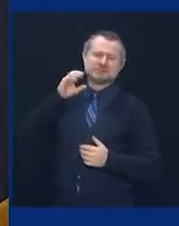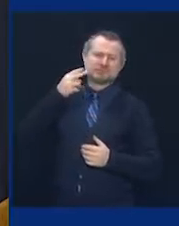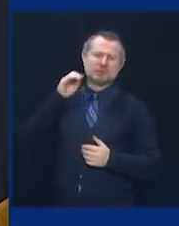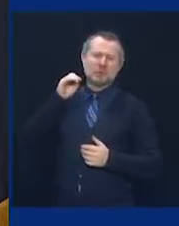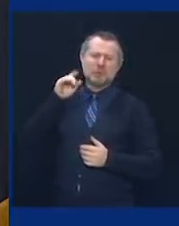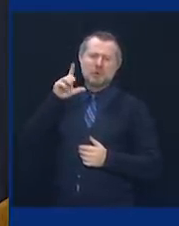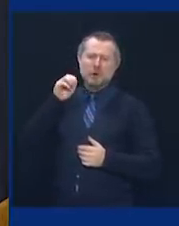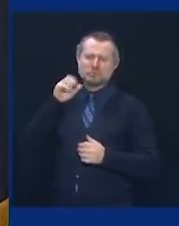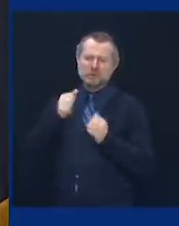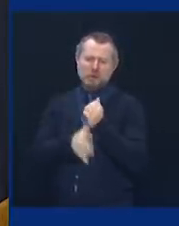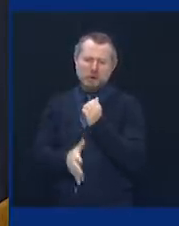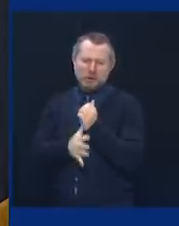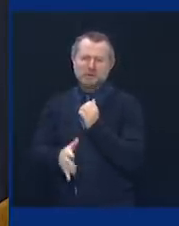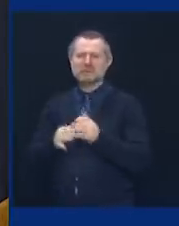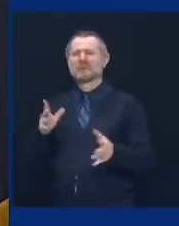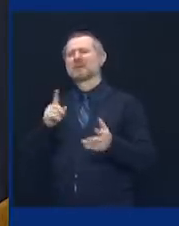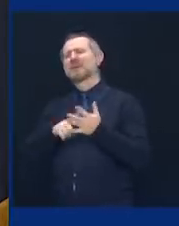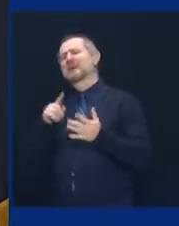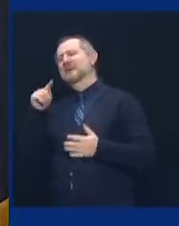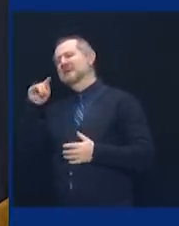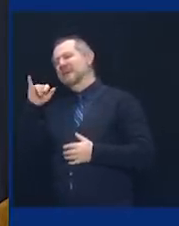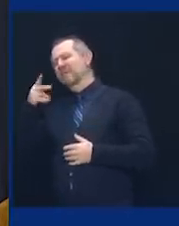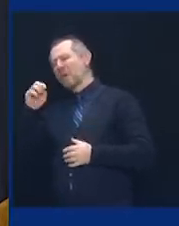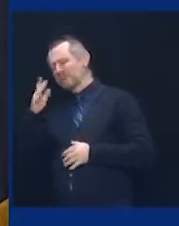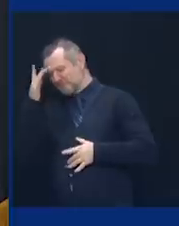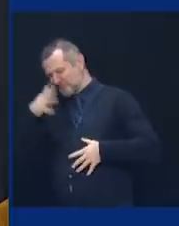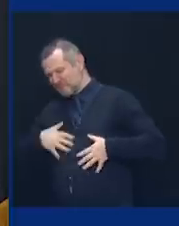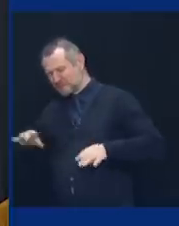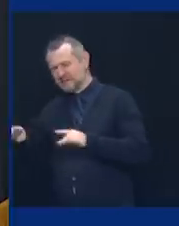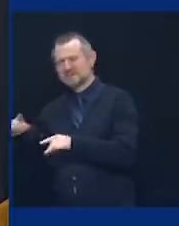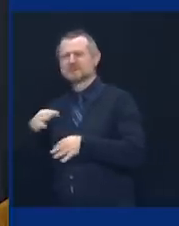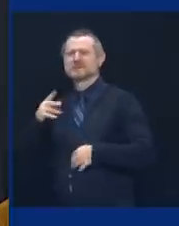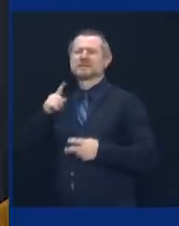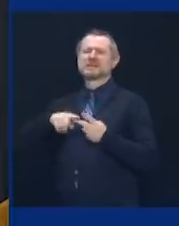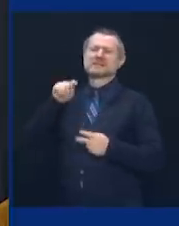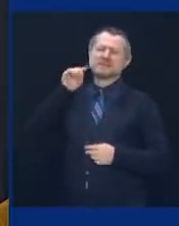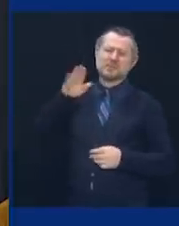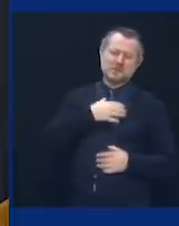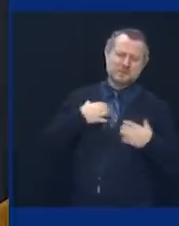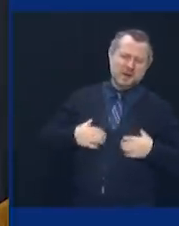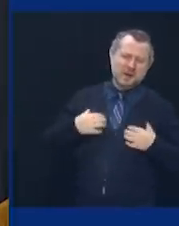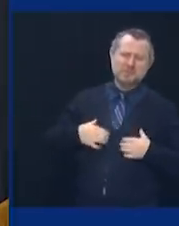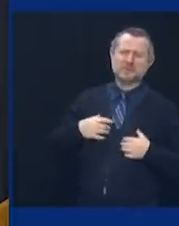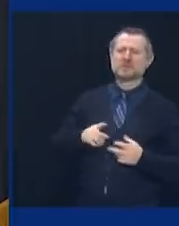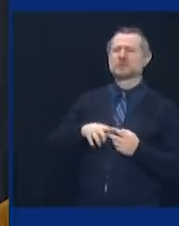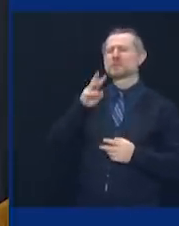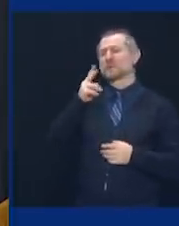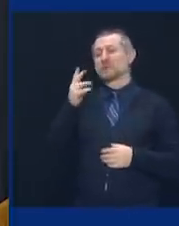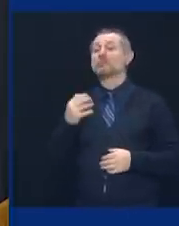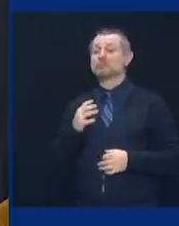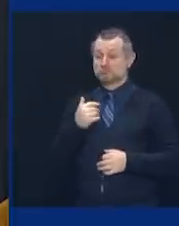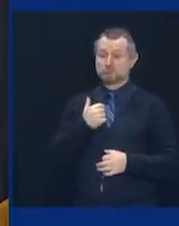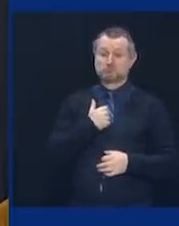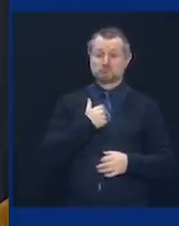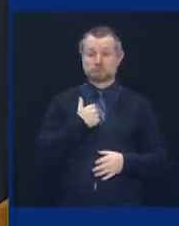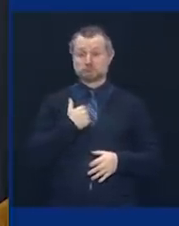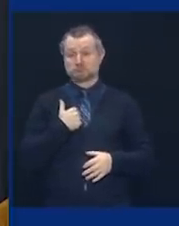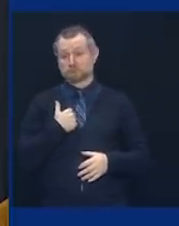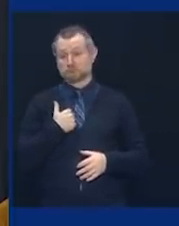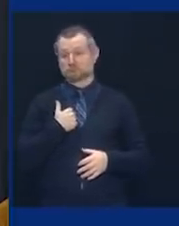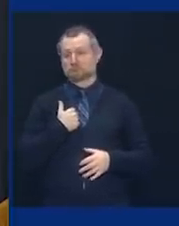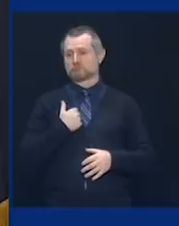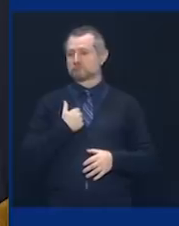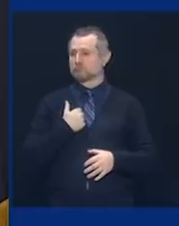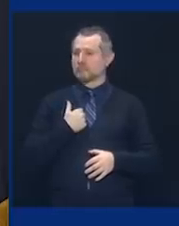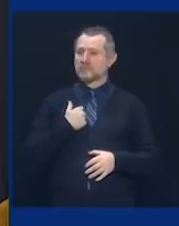typhoid. They've gone through TB. World War II, I missed by just a little bit,